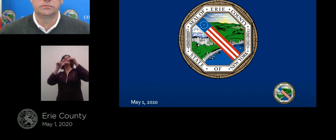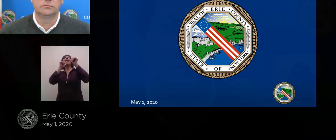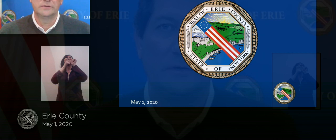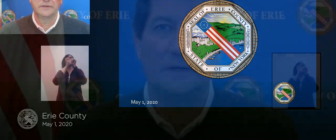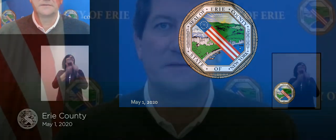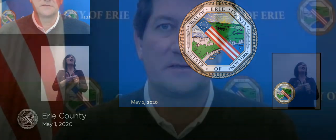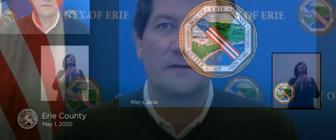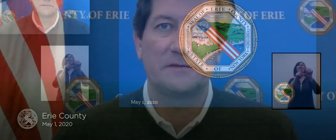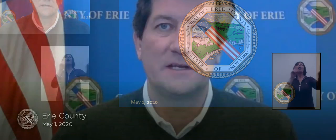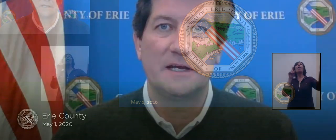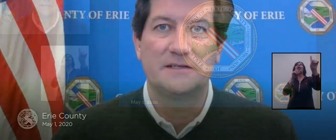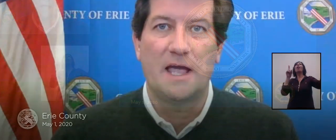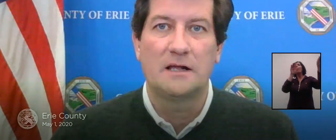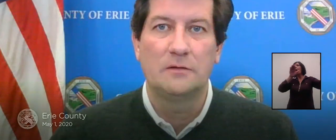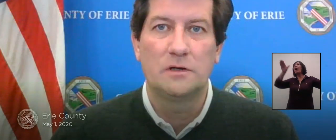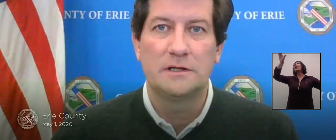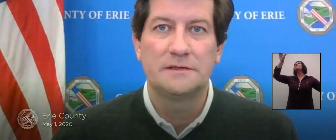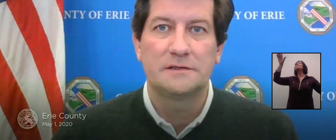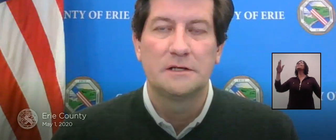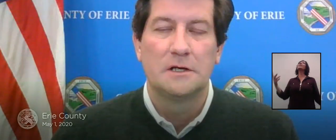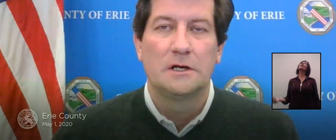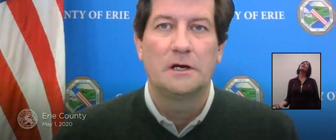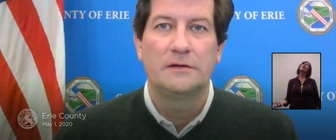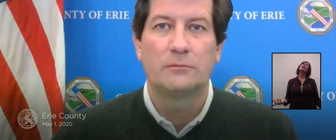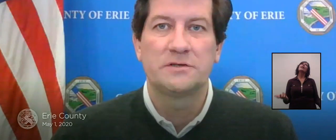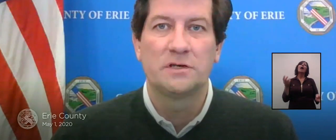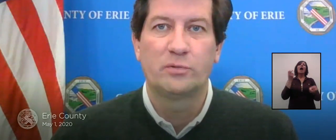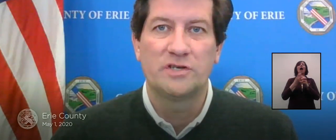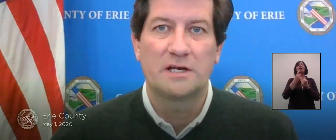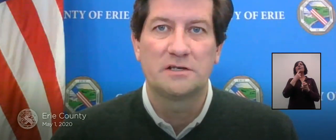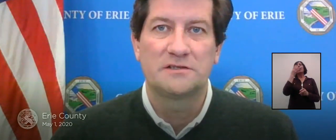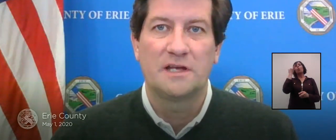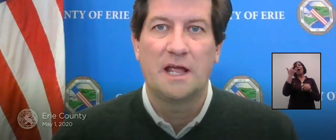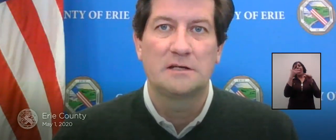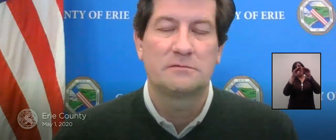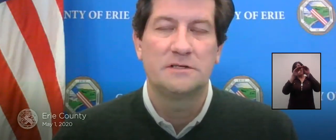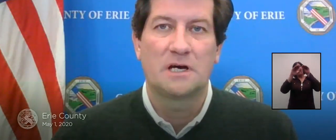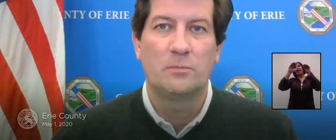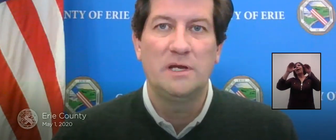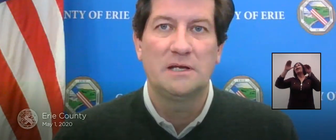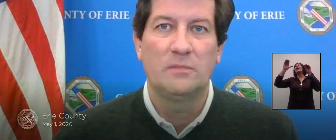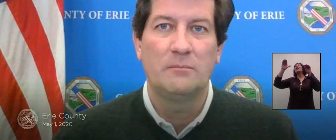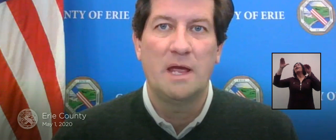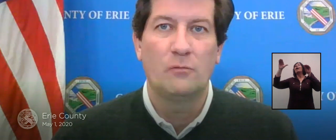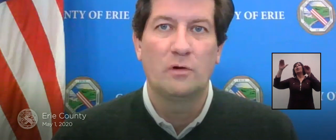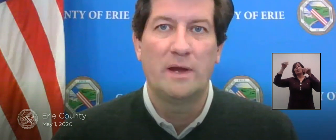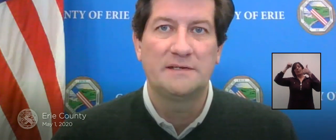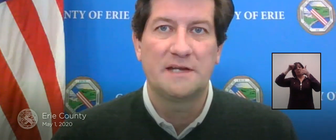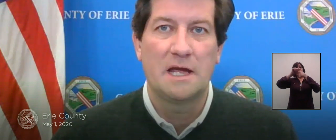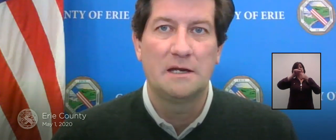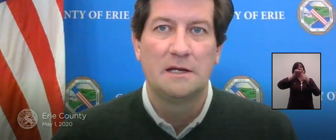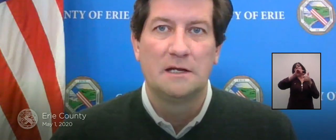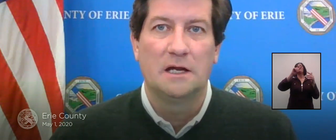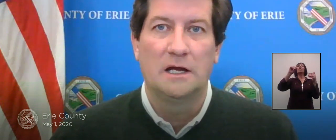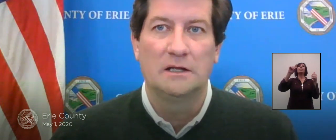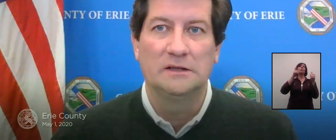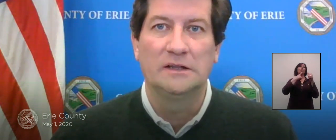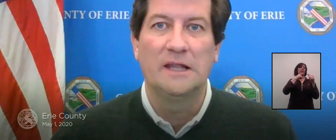Well, it's tough to say exactly what it is. The original projections that had us reaching our peak in mid-May were based